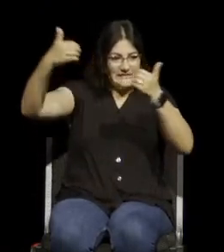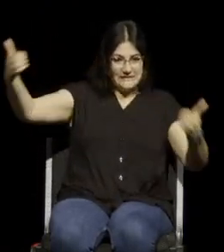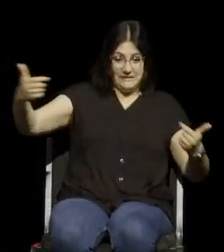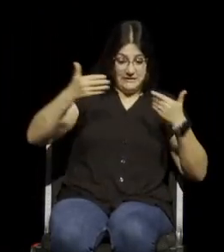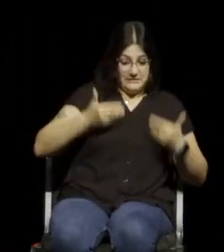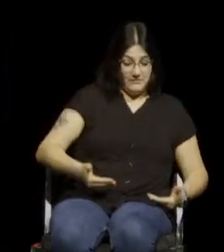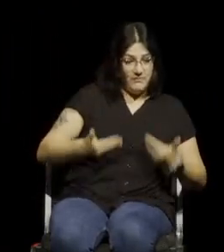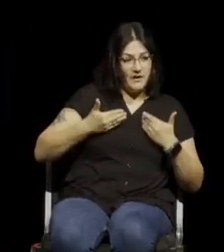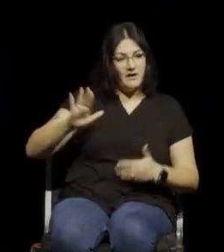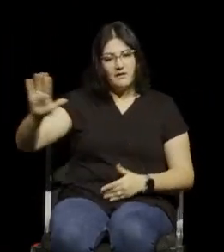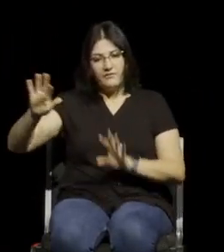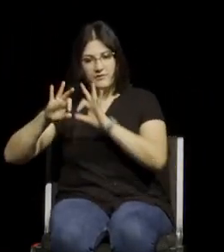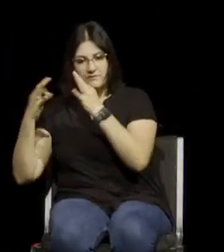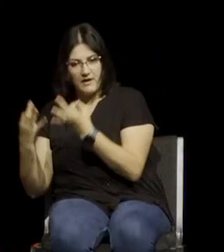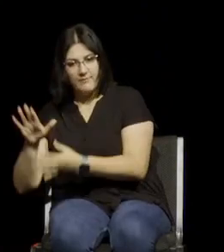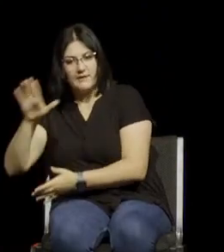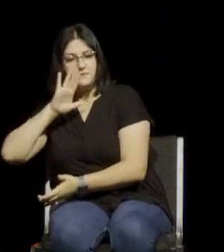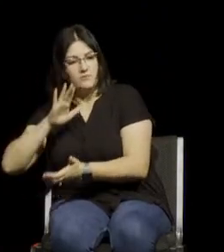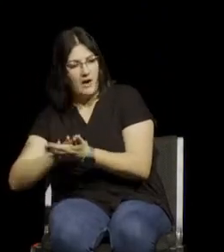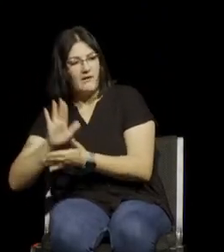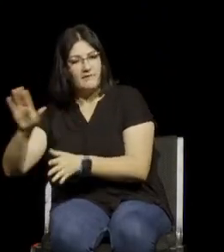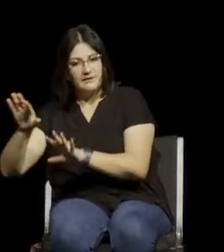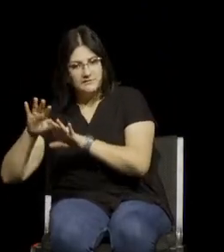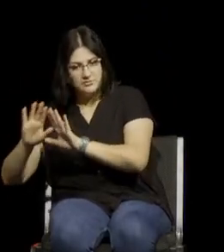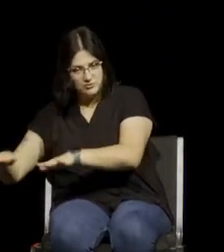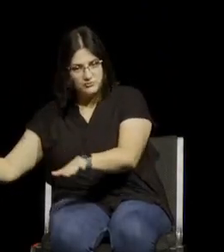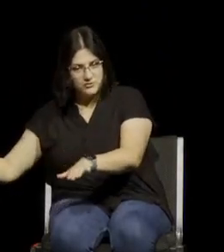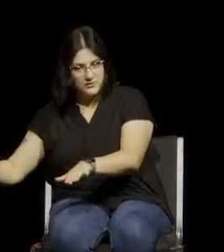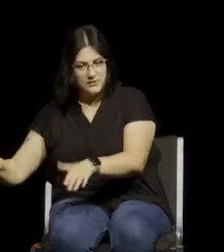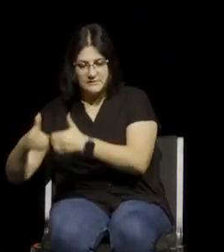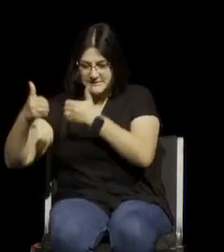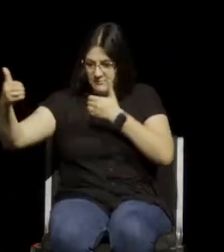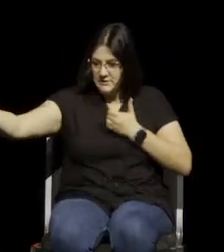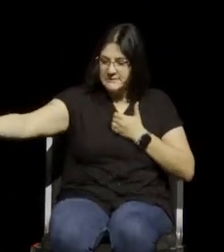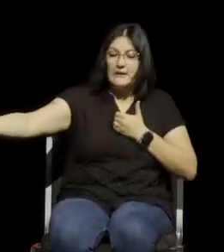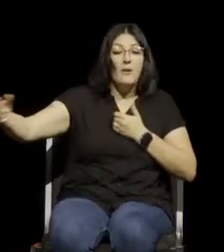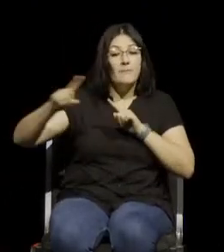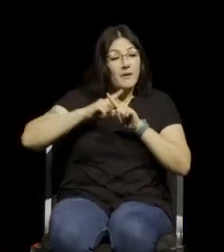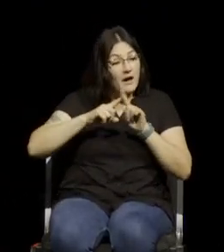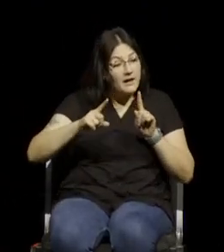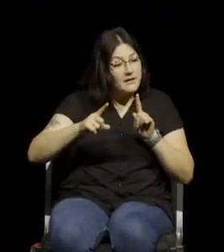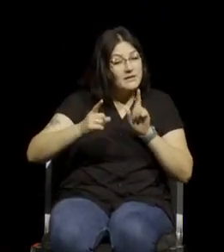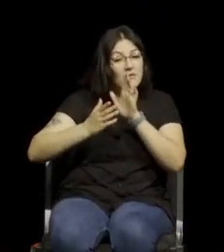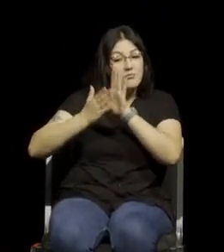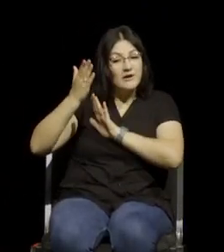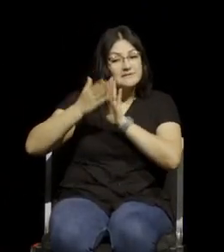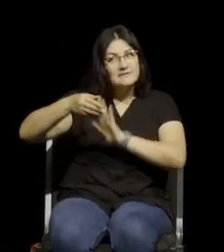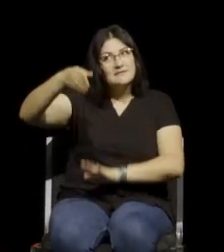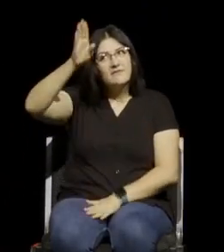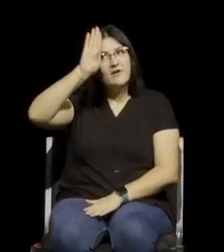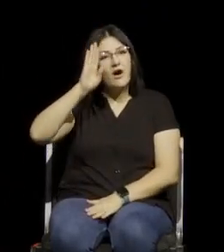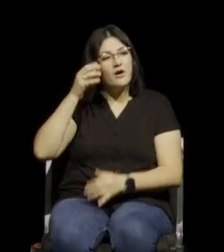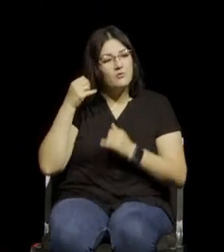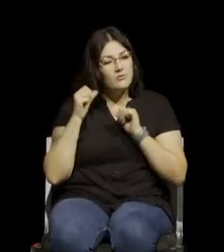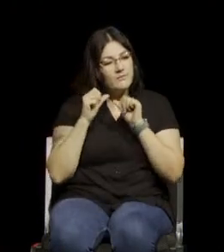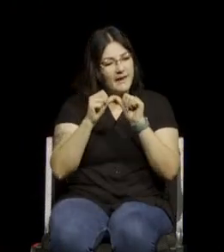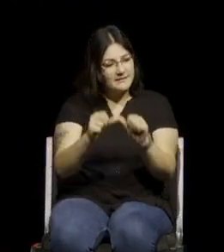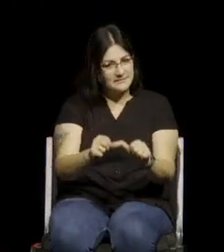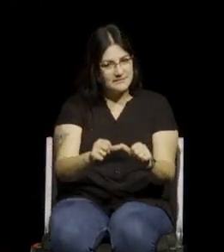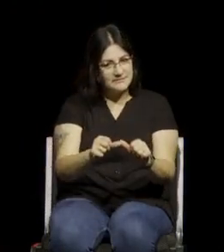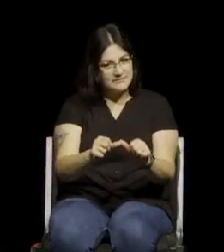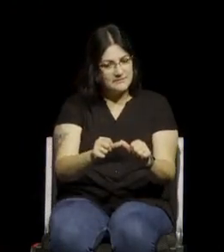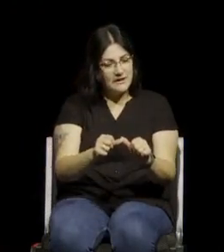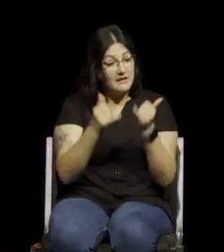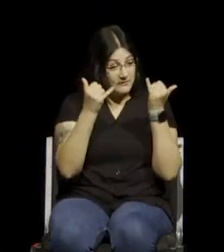separating Pastor Lam from his wife and from his family. But the presence of God remained."